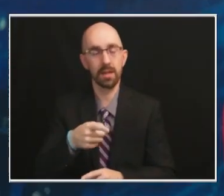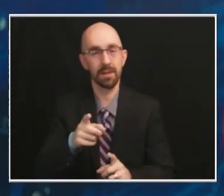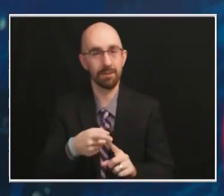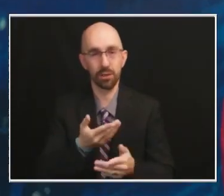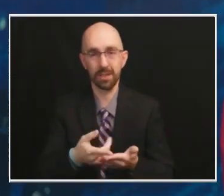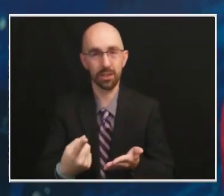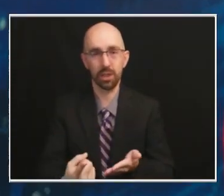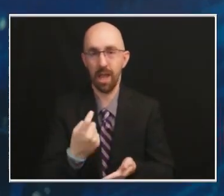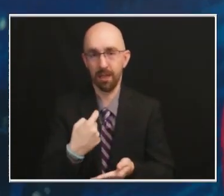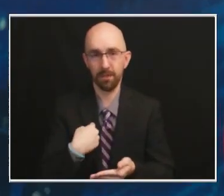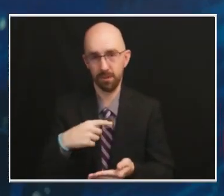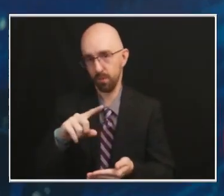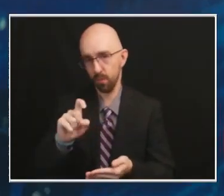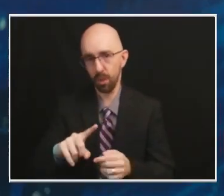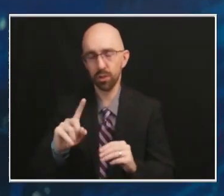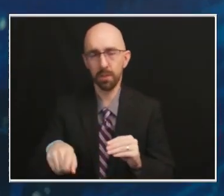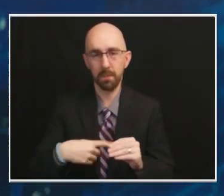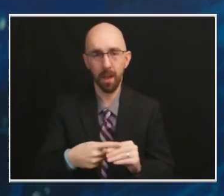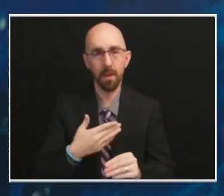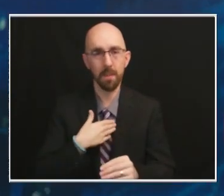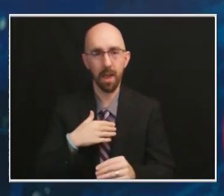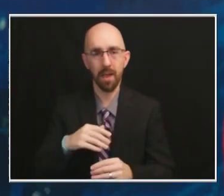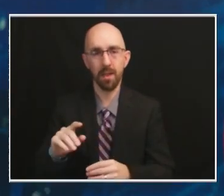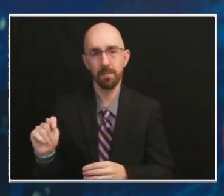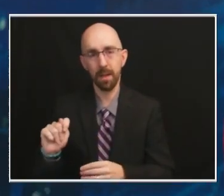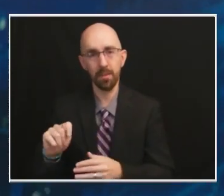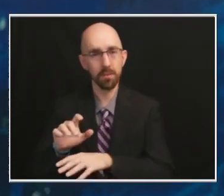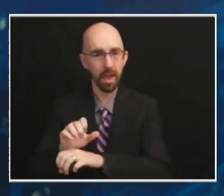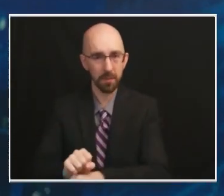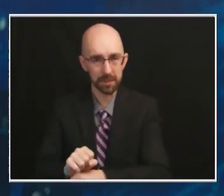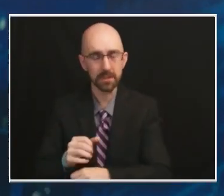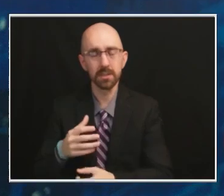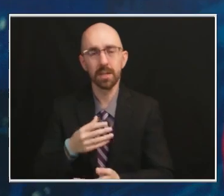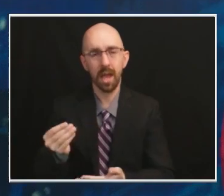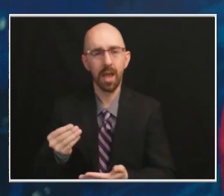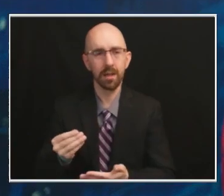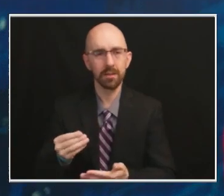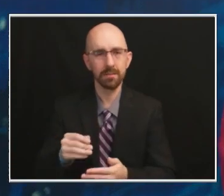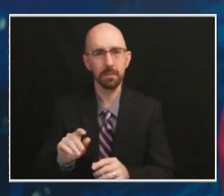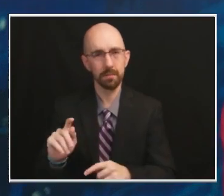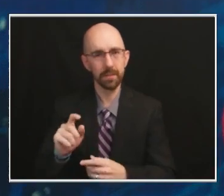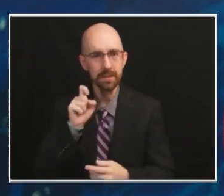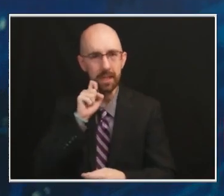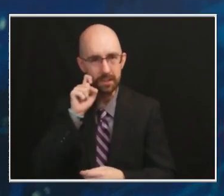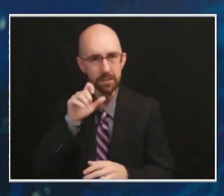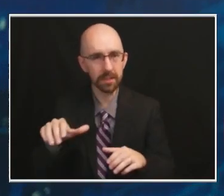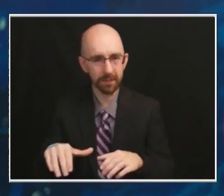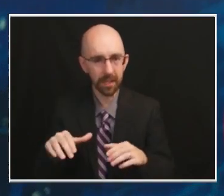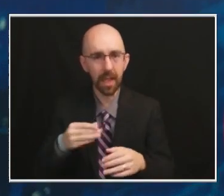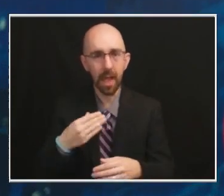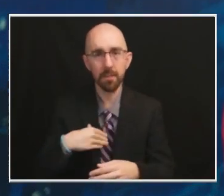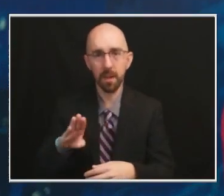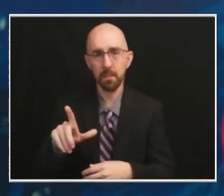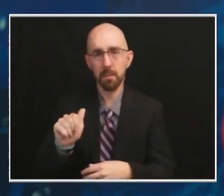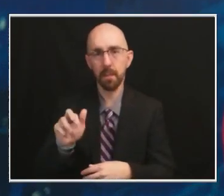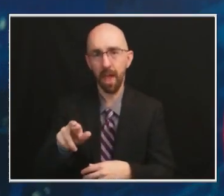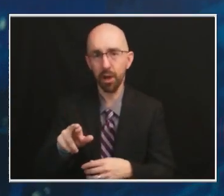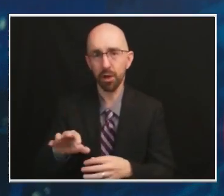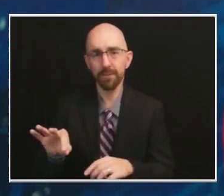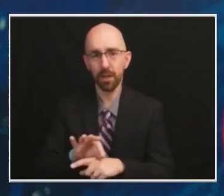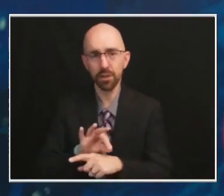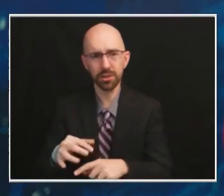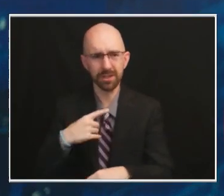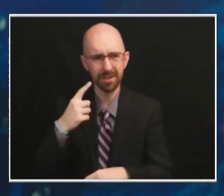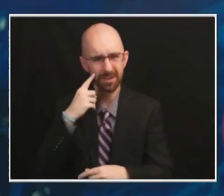was questions about my bowel habits and intercourse, and as well as my bladder function. And I thought, what kind of